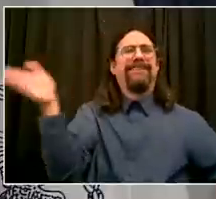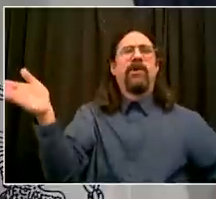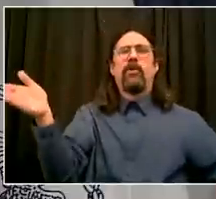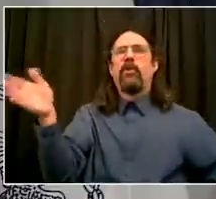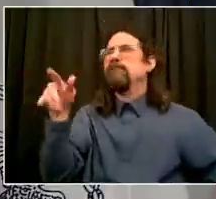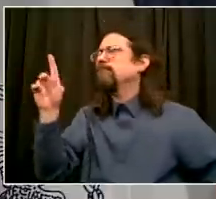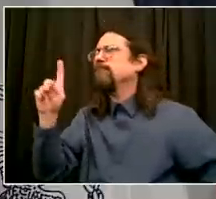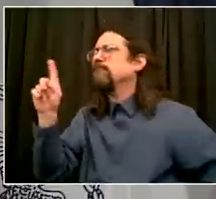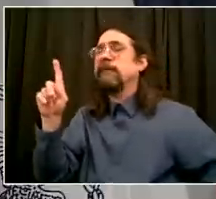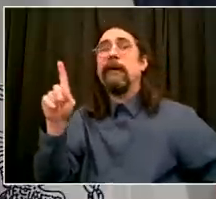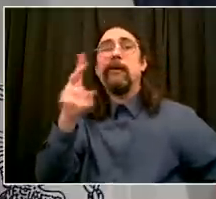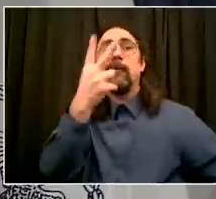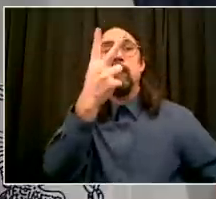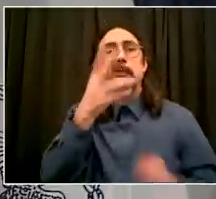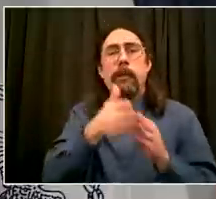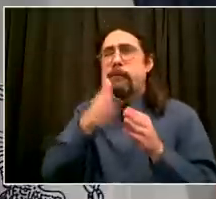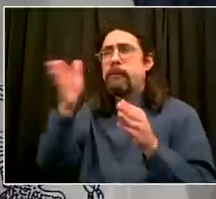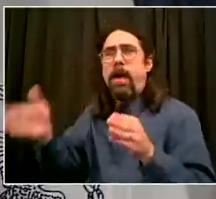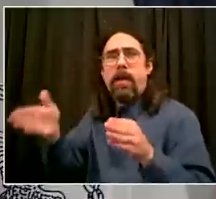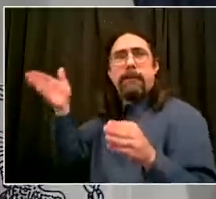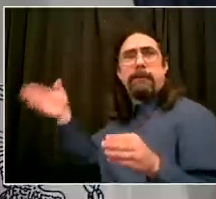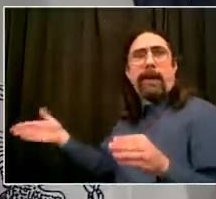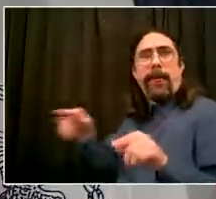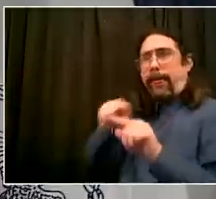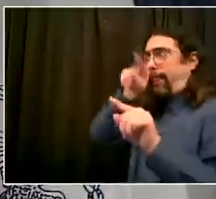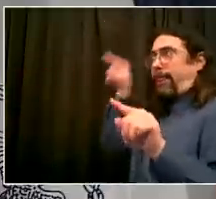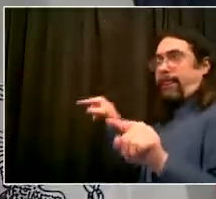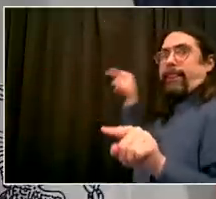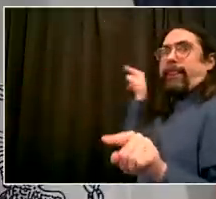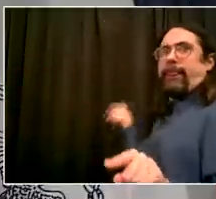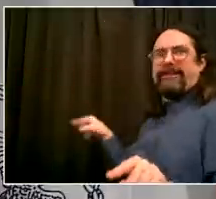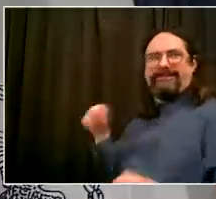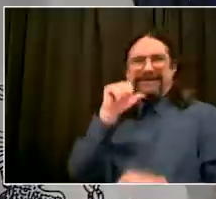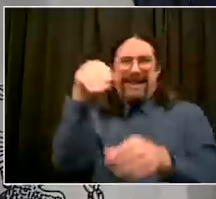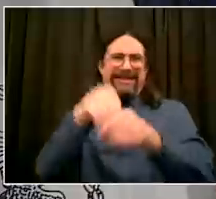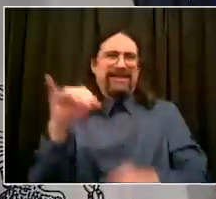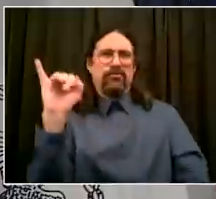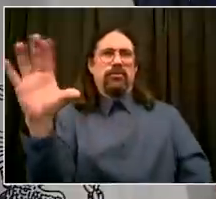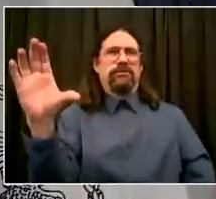the Bronx location. So I'm wondering,